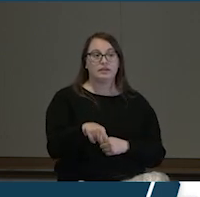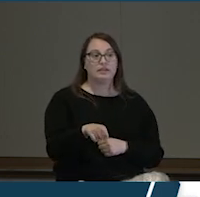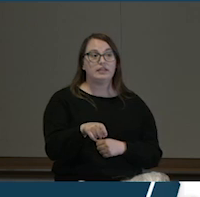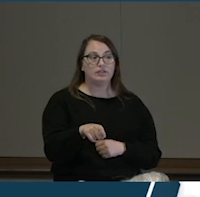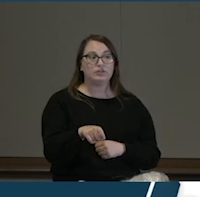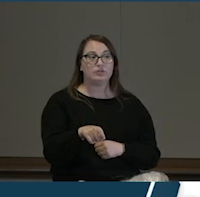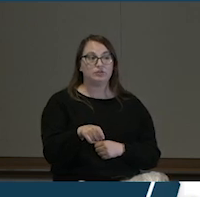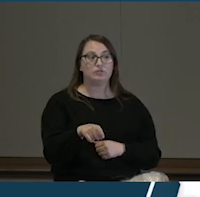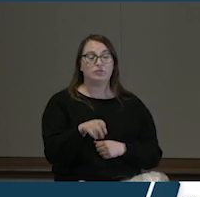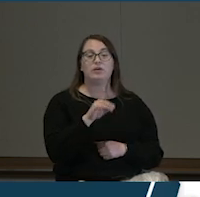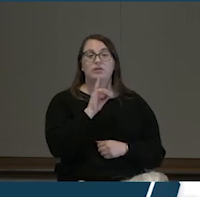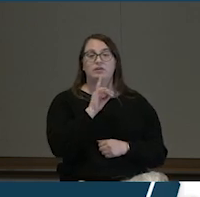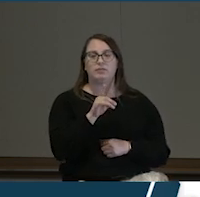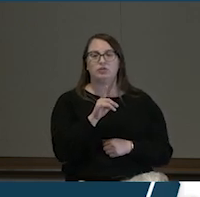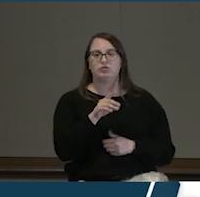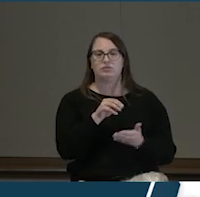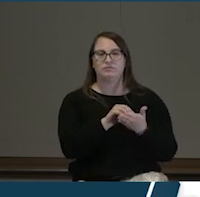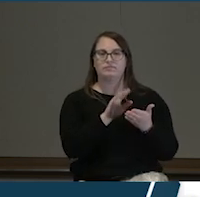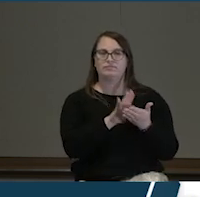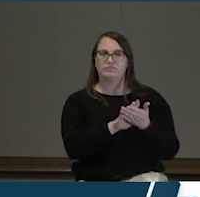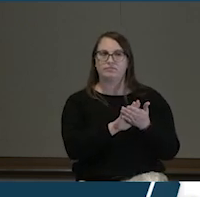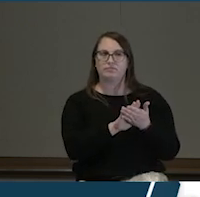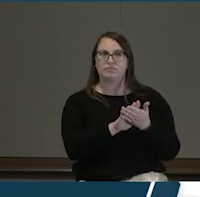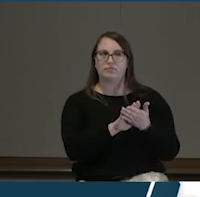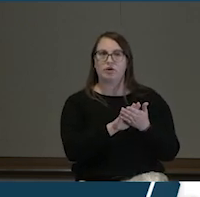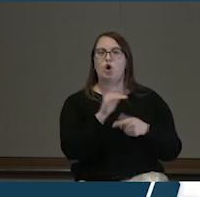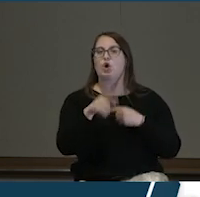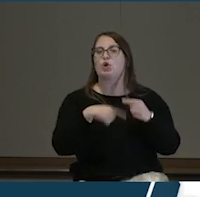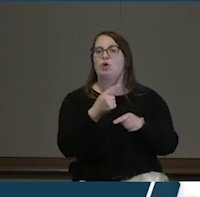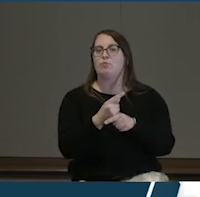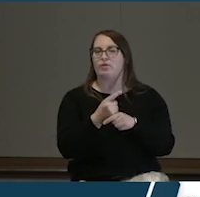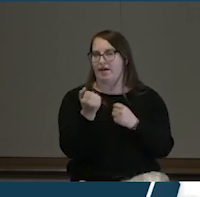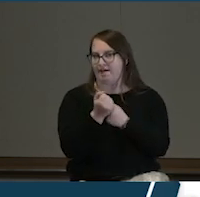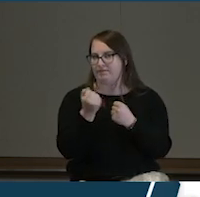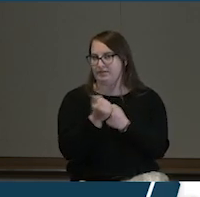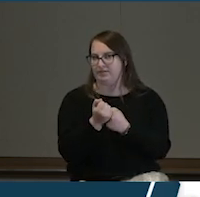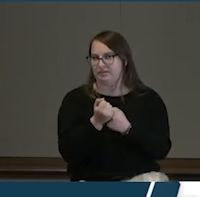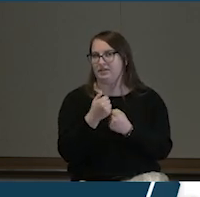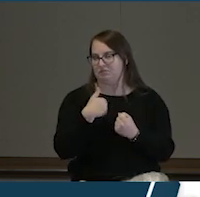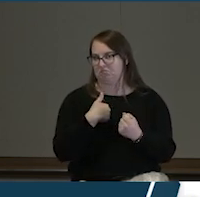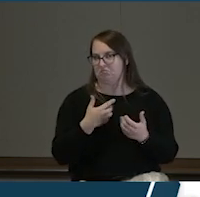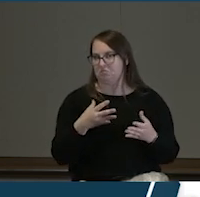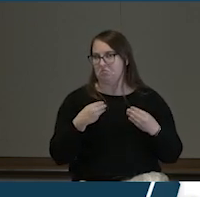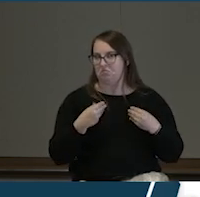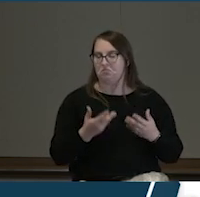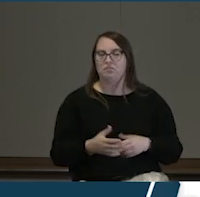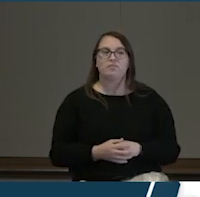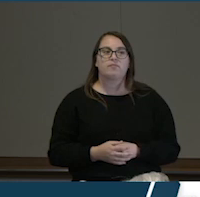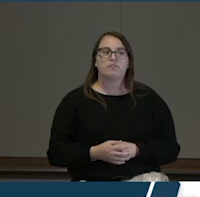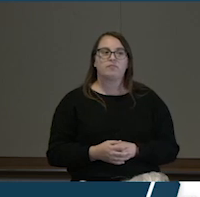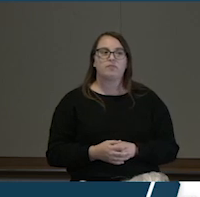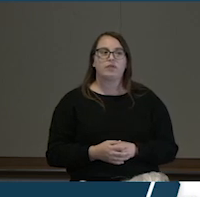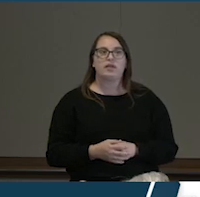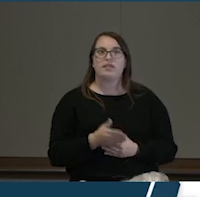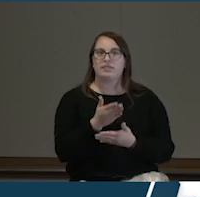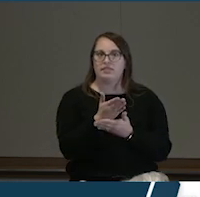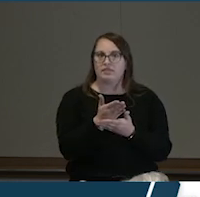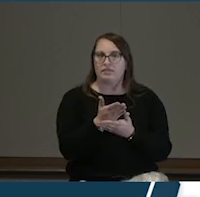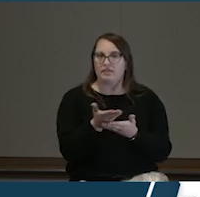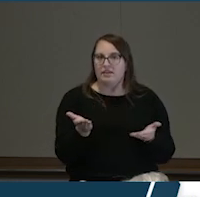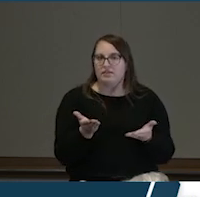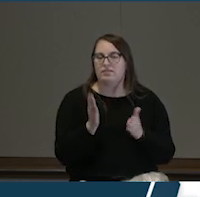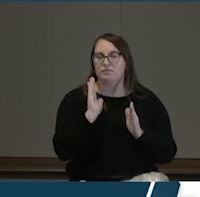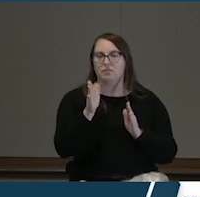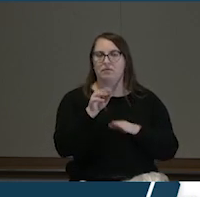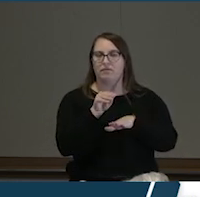in, like, I wouldn't say global advocacy, but basically the things that you're going to learn are going to affect communities. If you put on